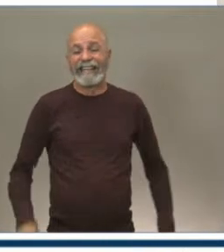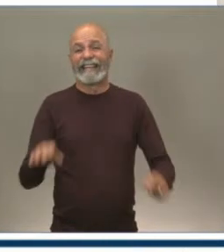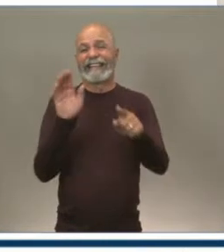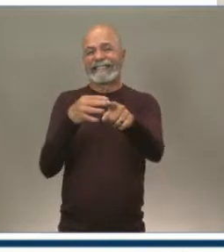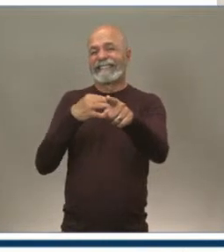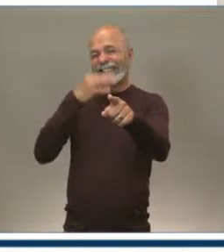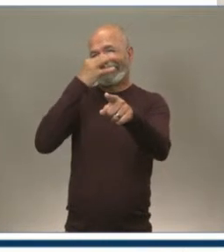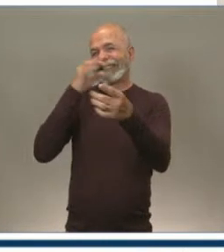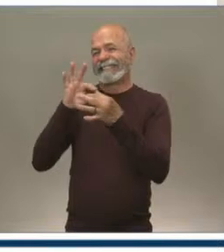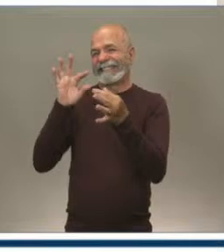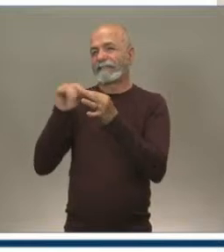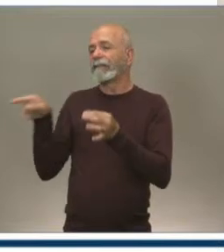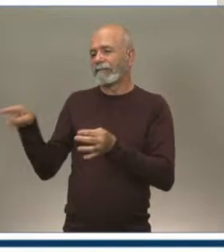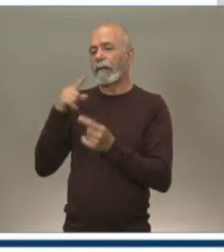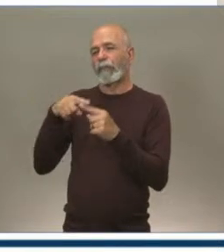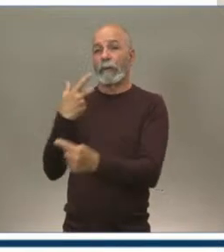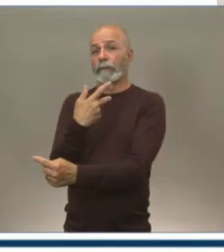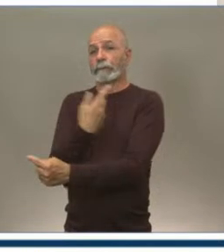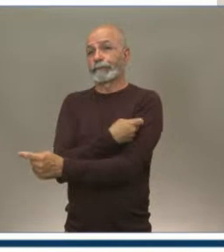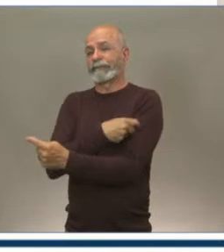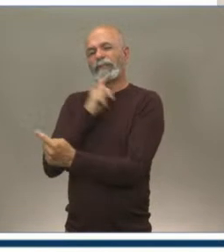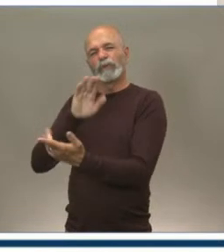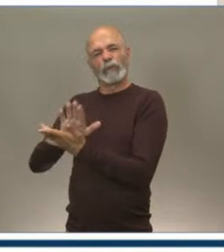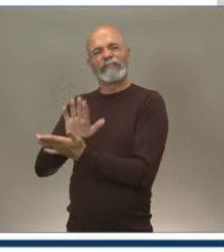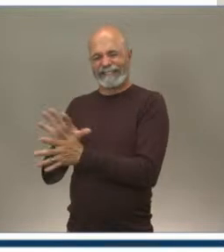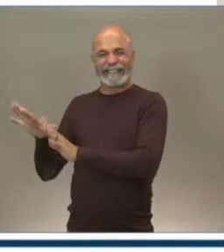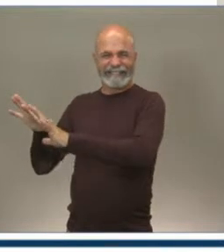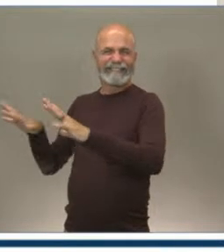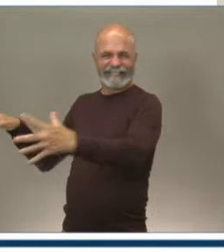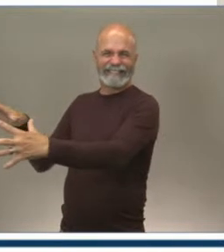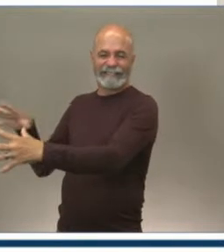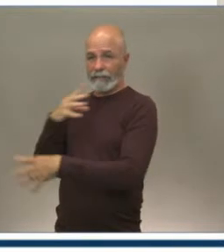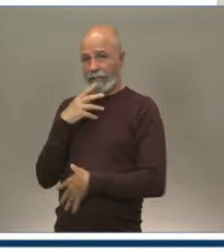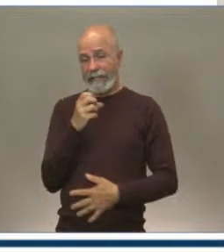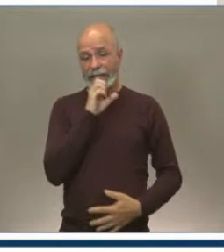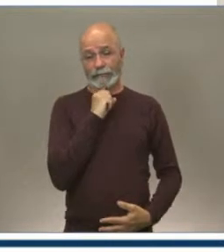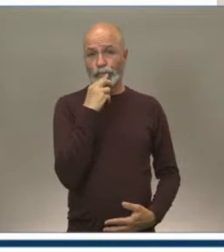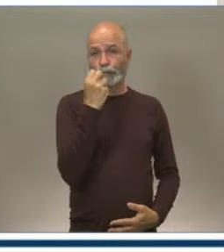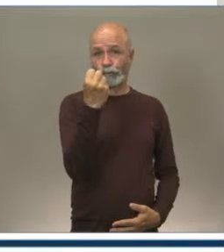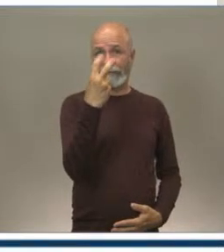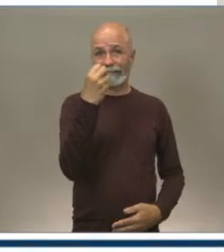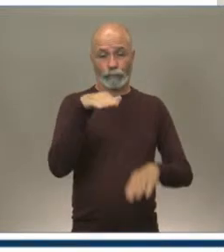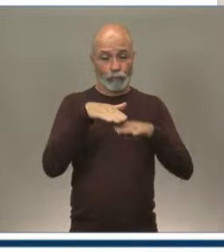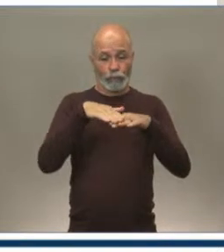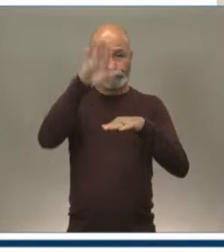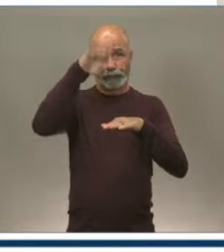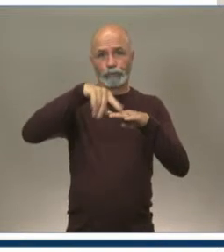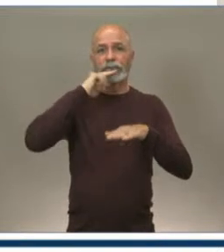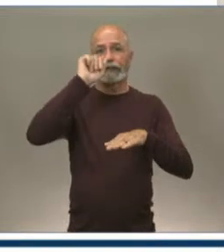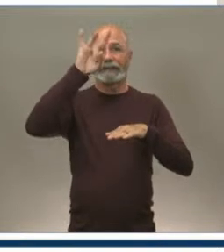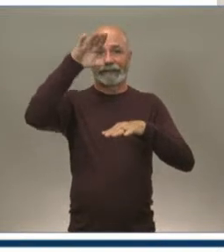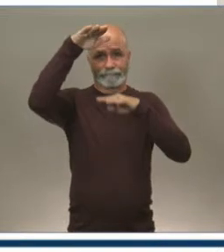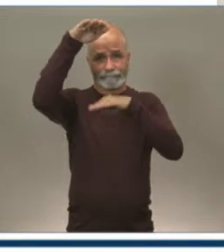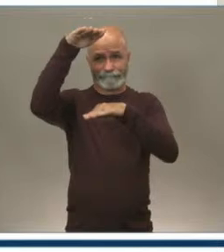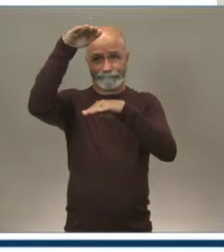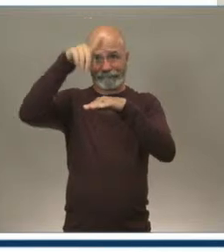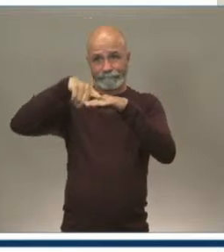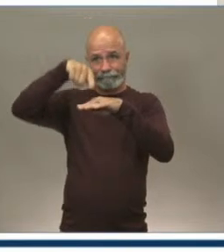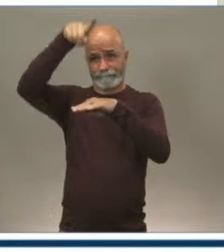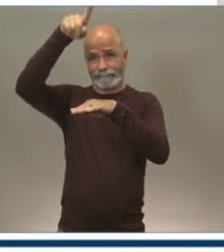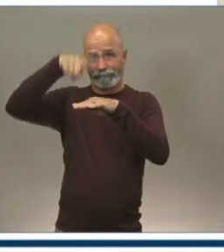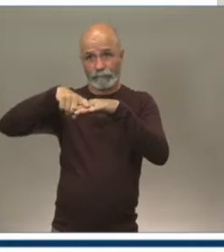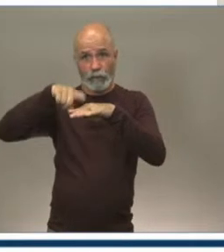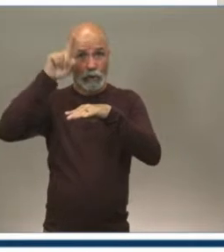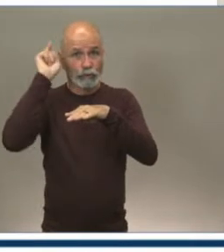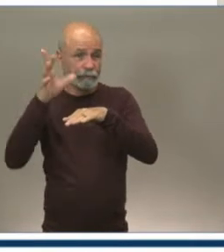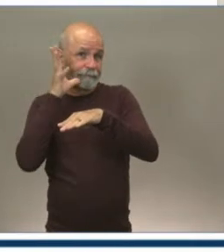doses, school-aged children. I'm wondering that group of 12 to, say, 18-year-olds who are still youth, will they need their parents' permission to